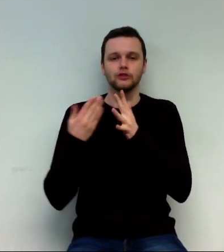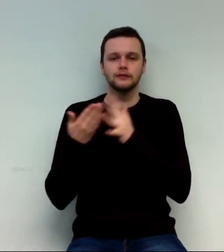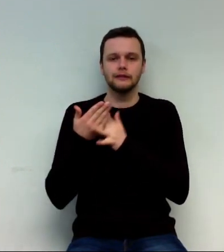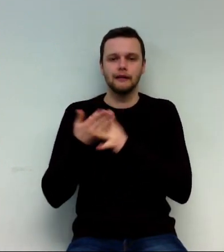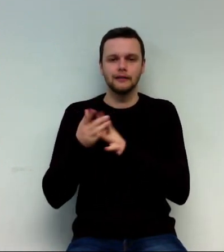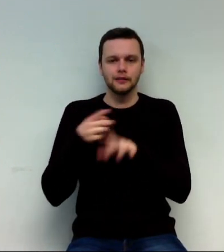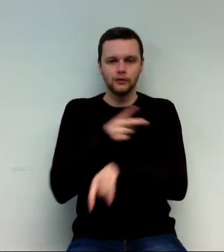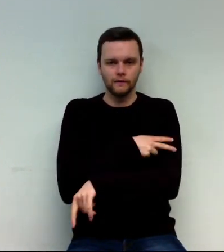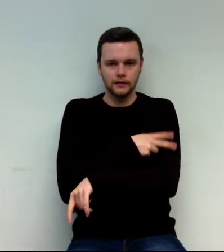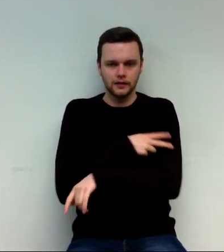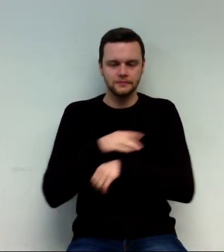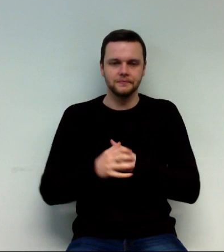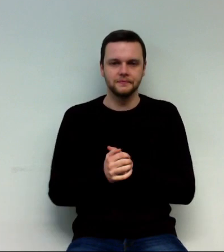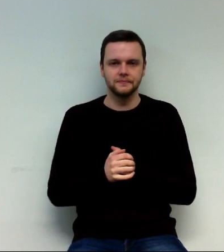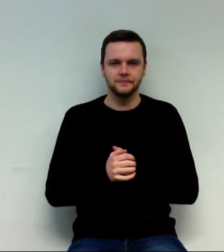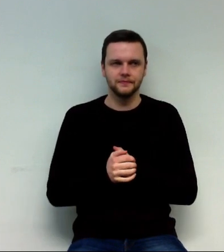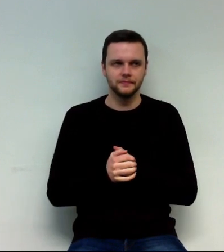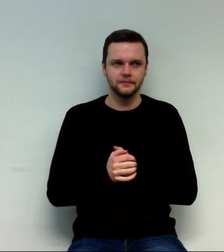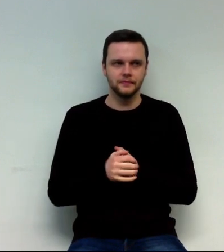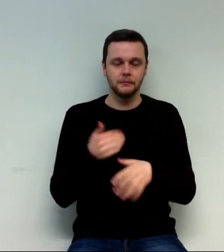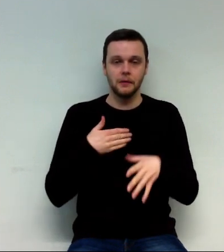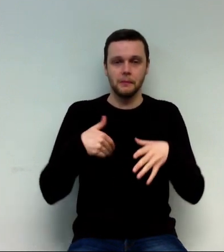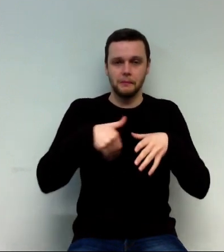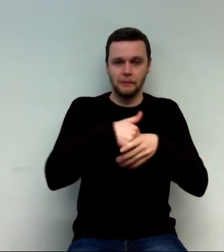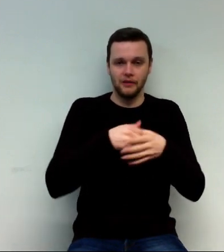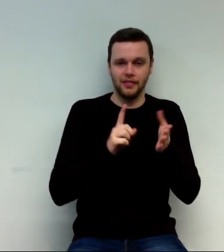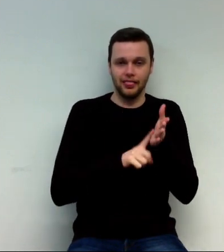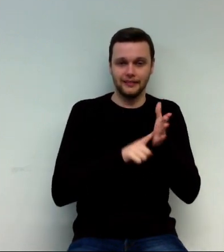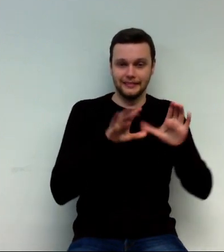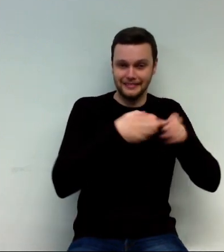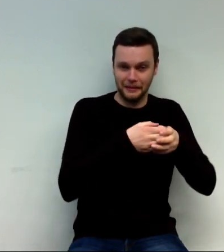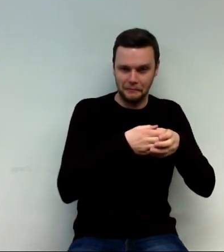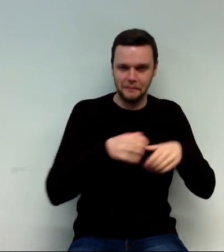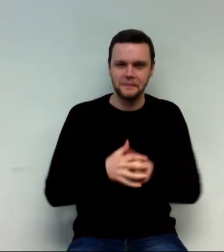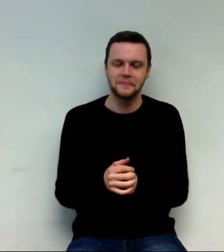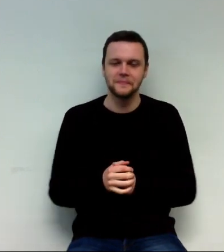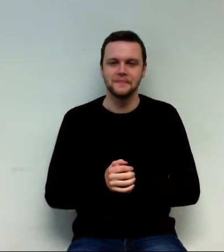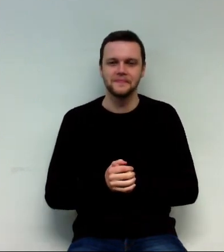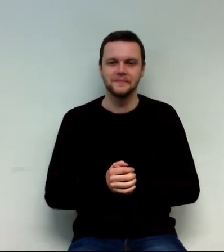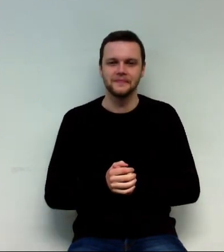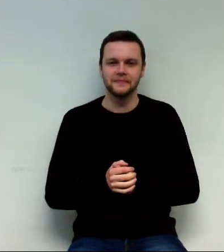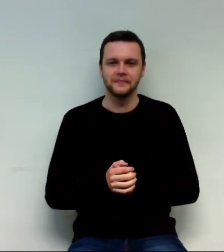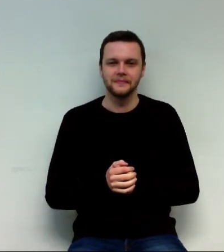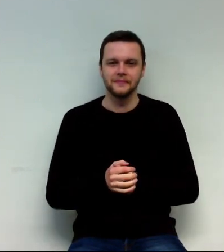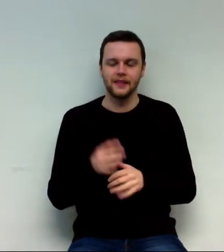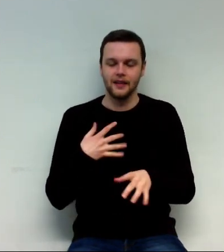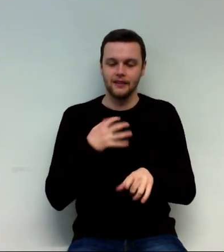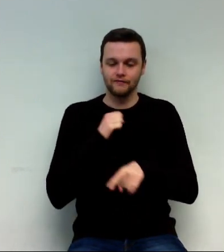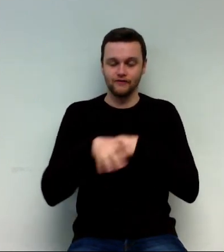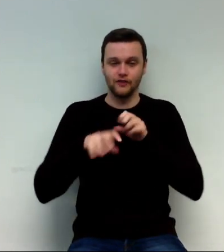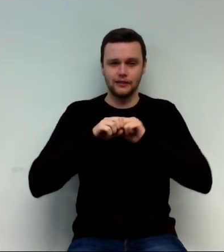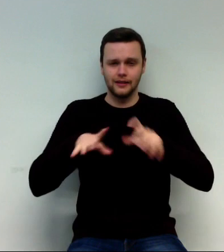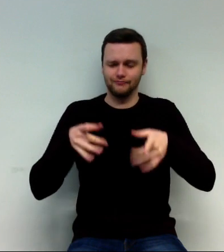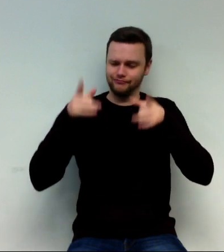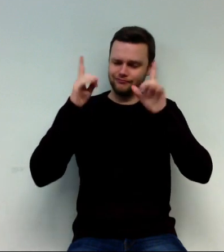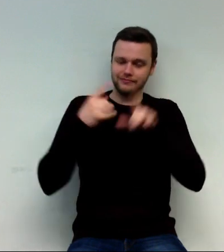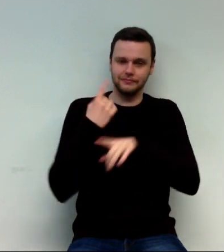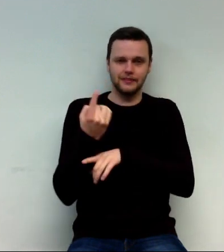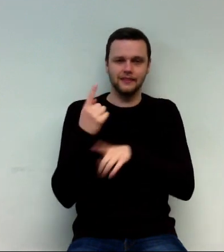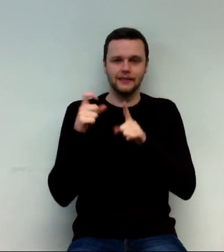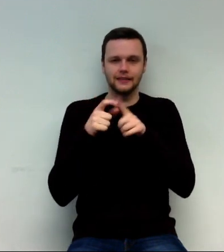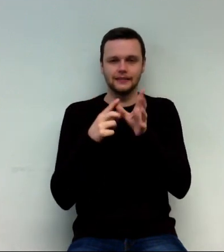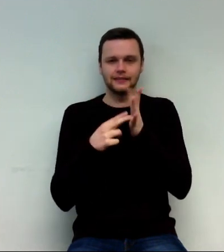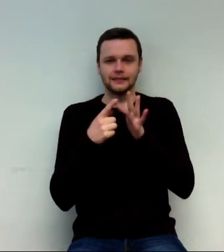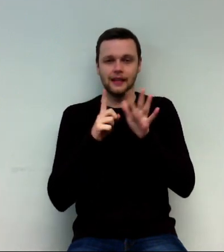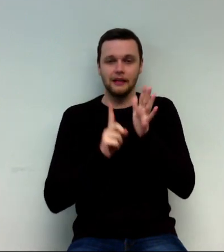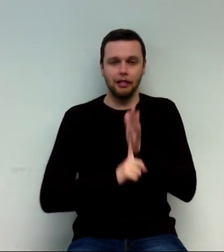team. Well, part of Lindsay's team, just as a sign-off. And Fringe casting legend himself, Daniel Saunders. I wouldn't